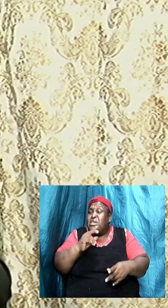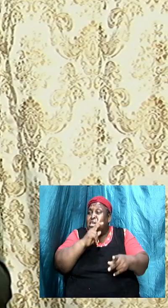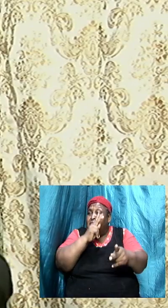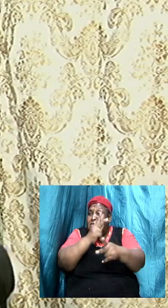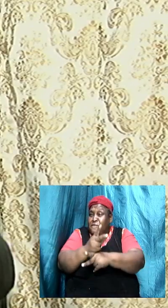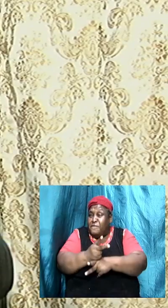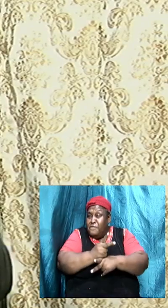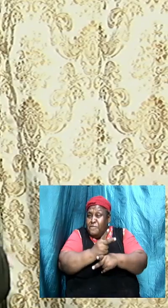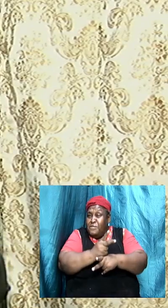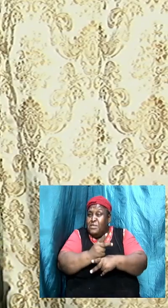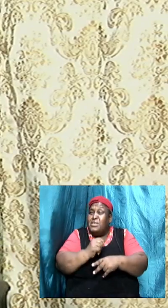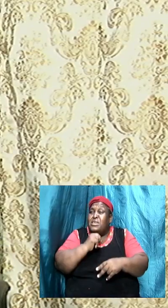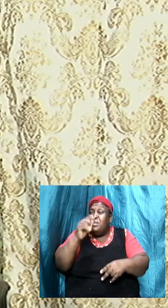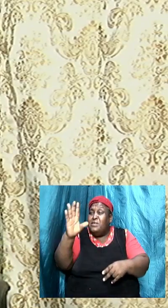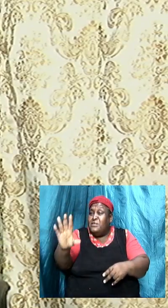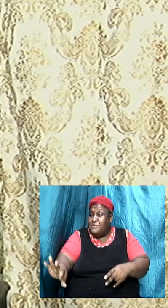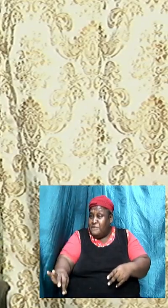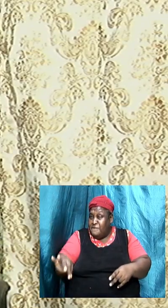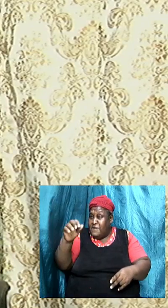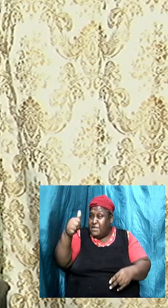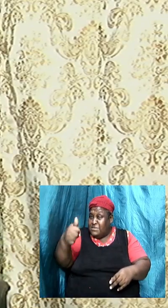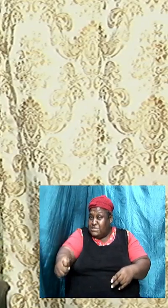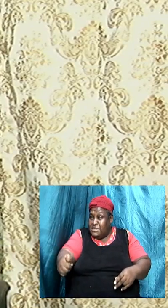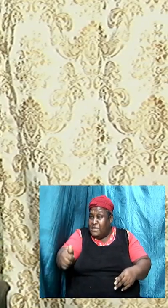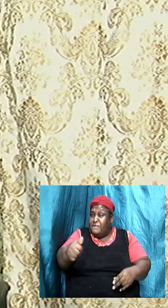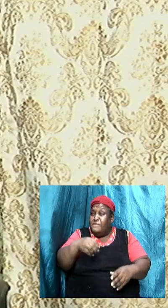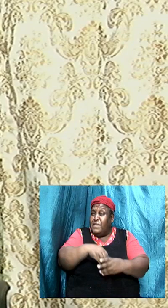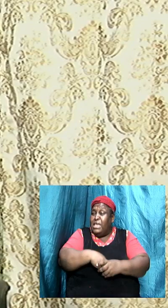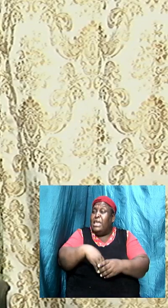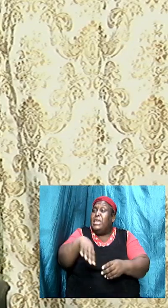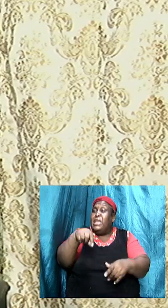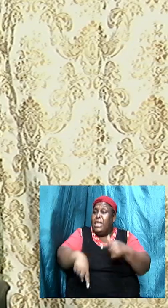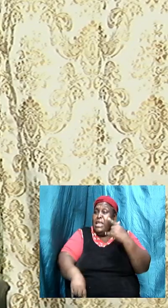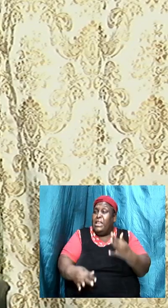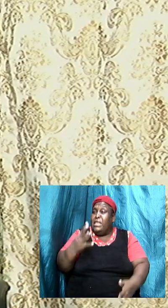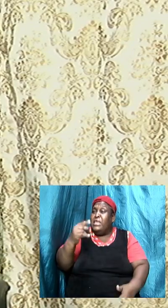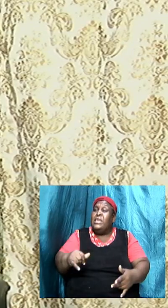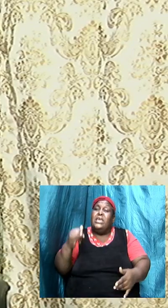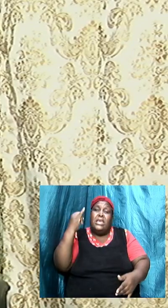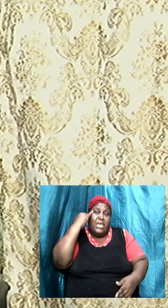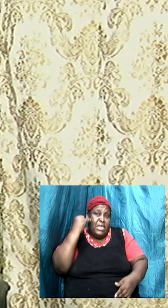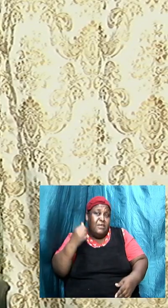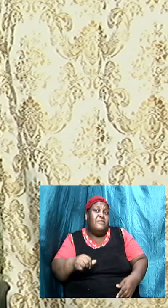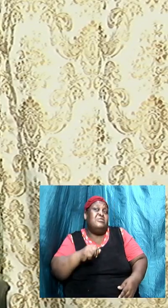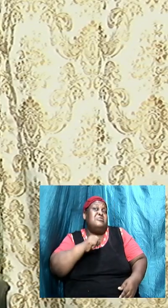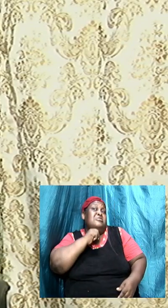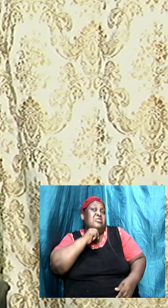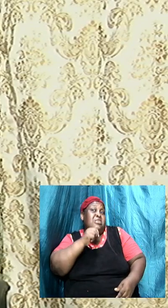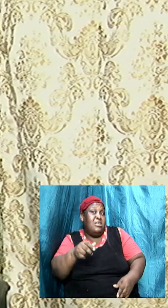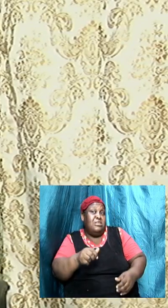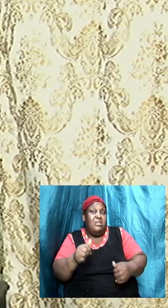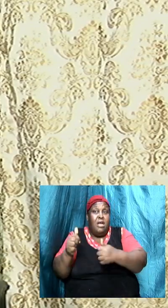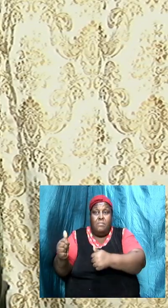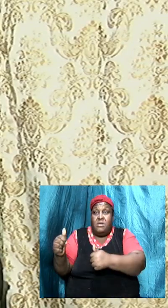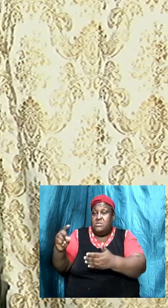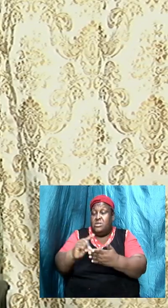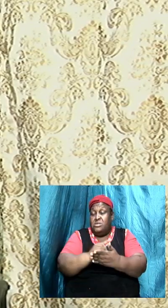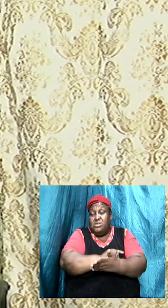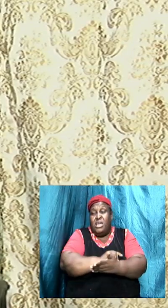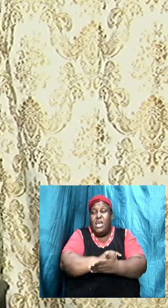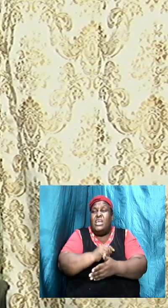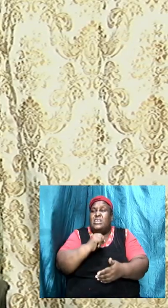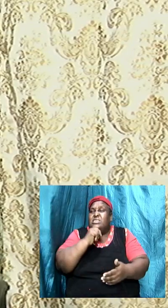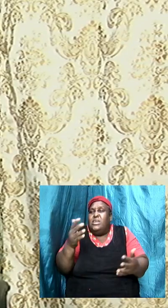ourselves in hell. Because if it is not the apostles' doctrine, if it's not what the Bible teaches, if it's not what the Bible